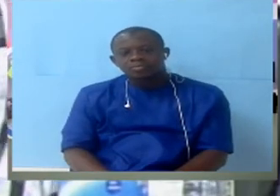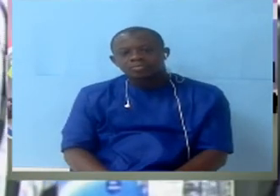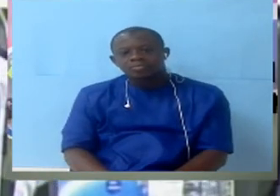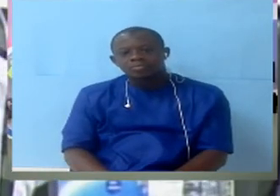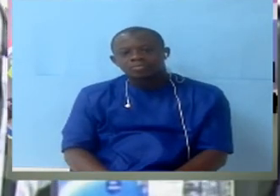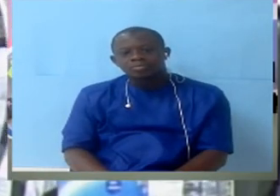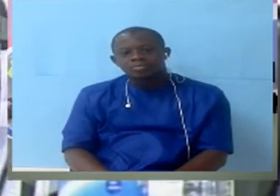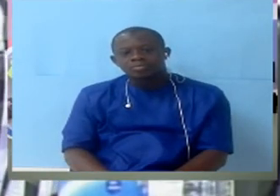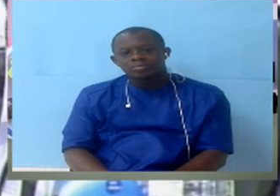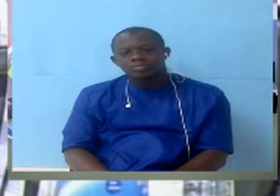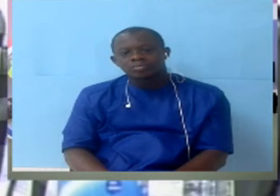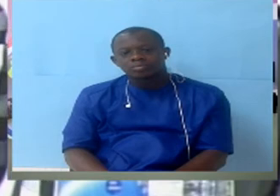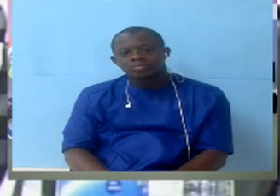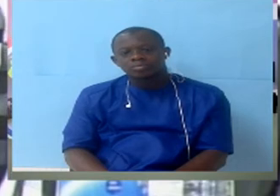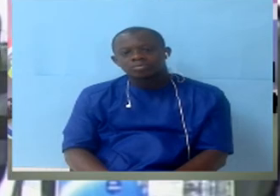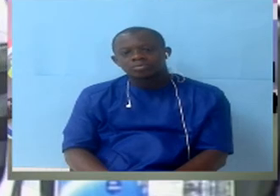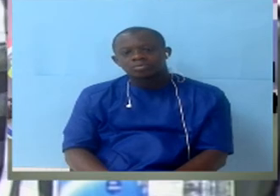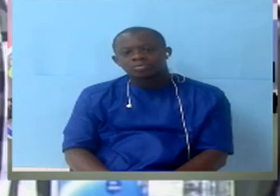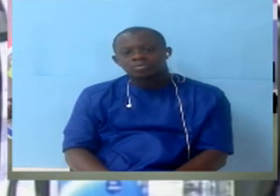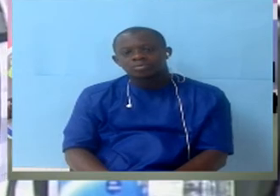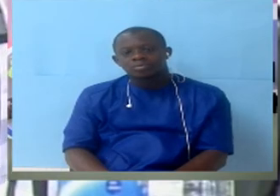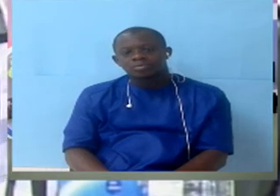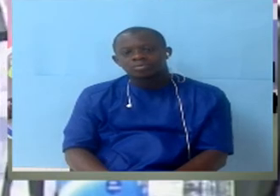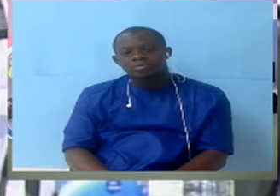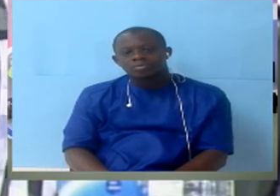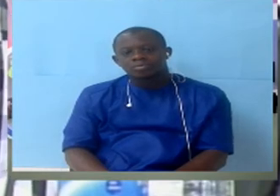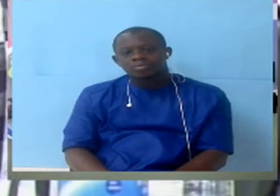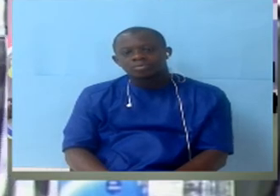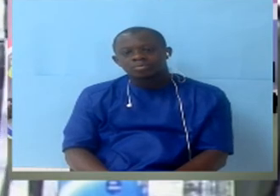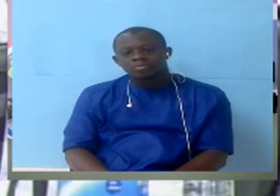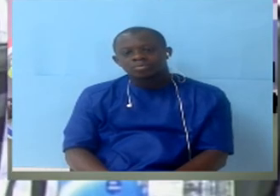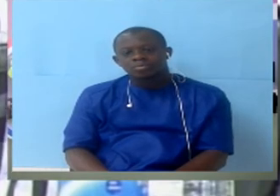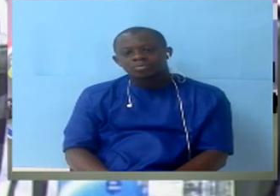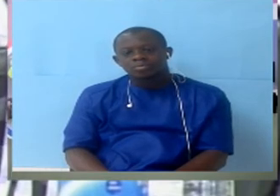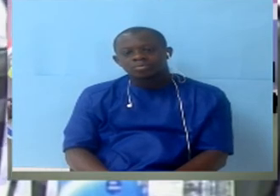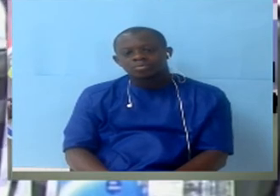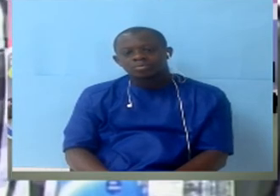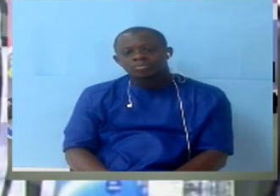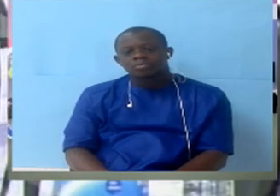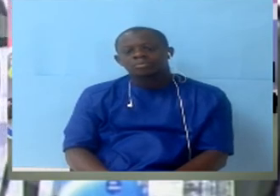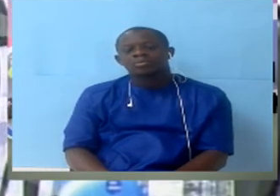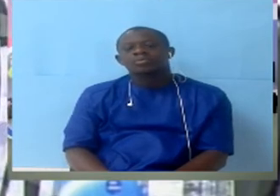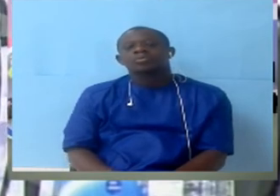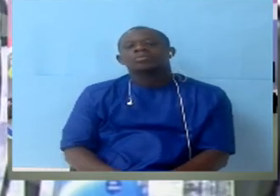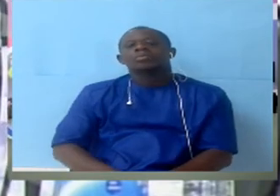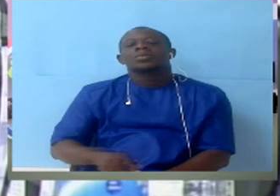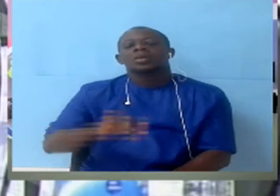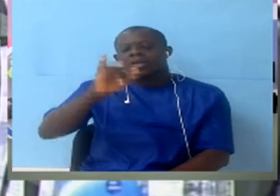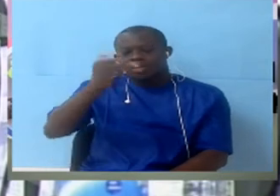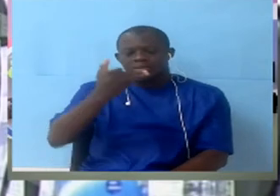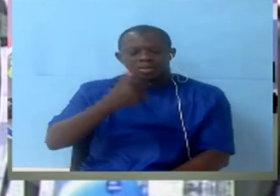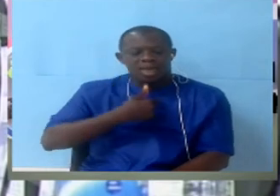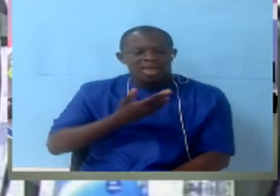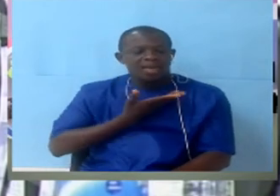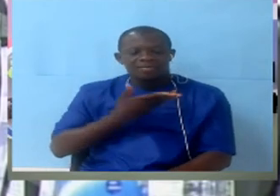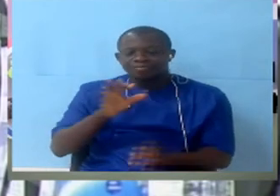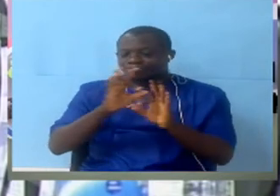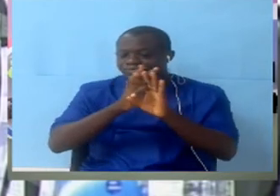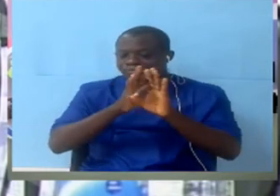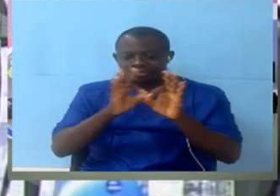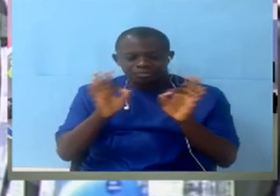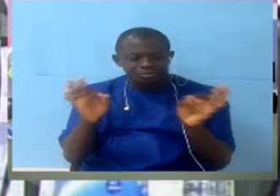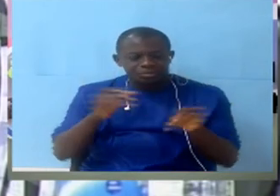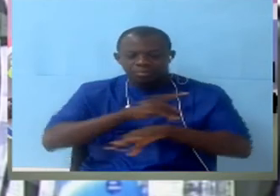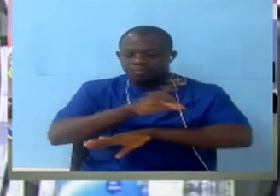ngakaro sori yekatami moete because NIA fong haniboro ekasanye. Yes, I had some peace of mind there.